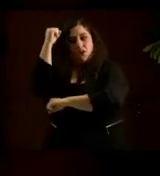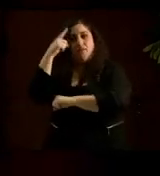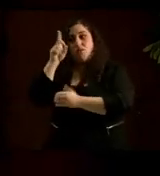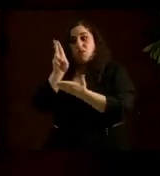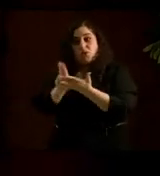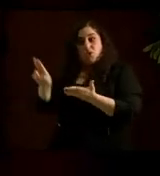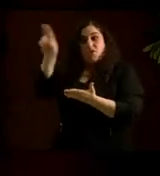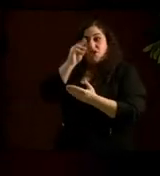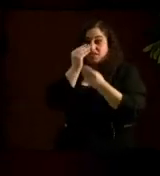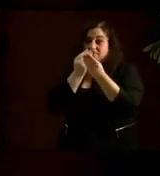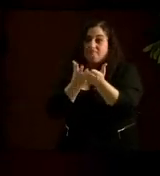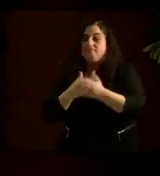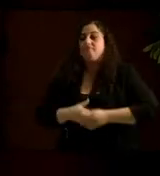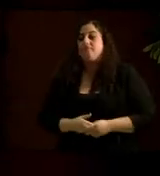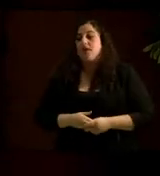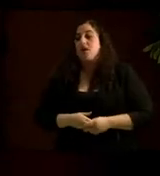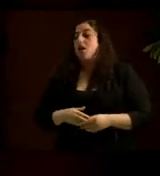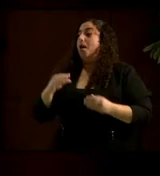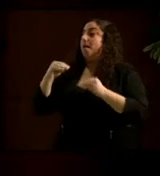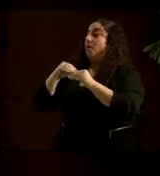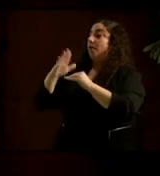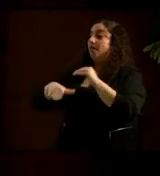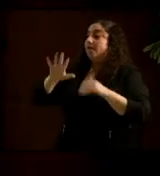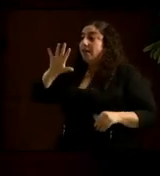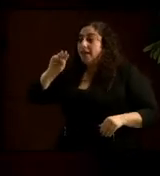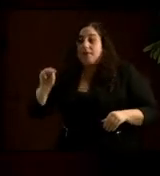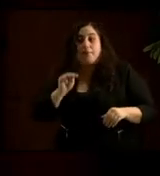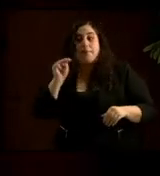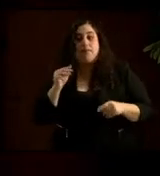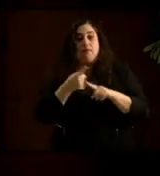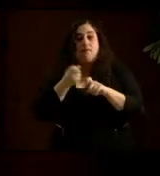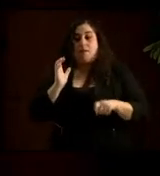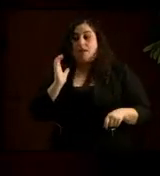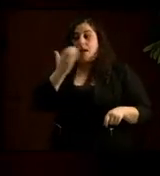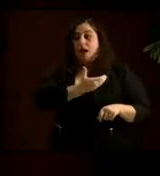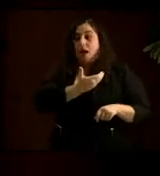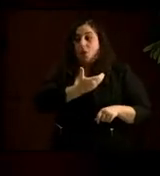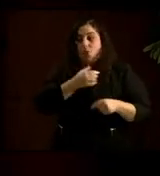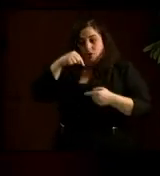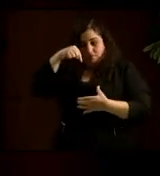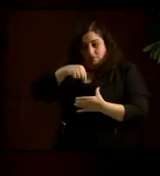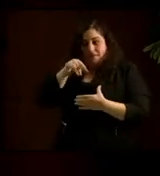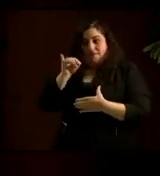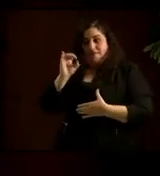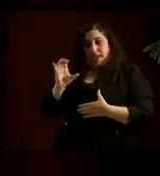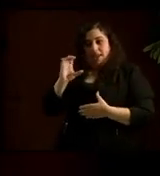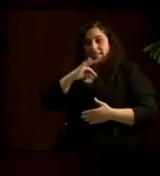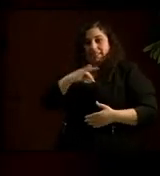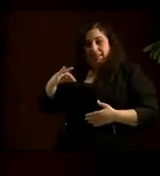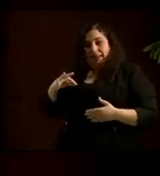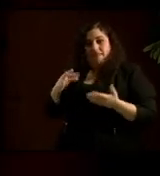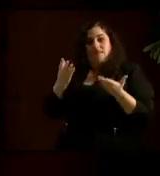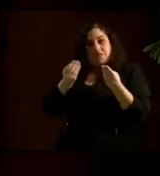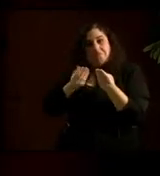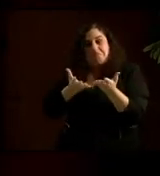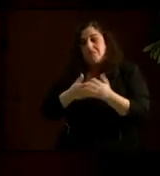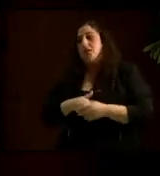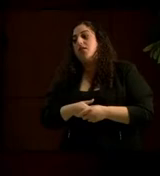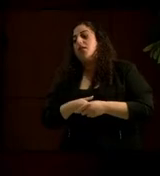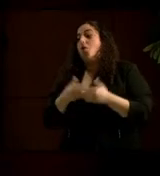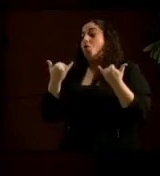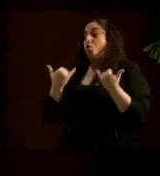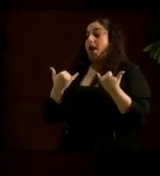than $5 million of this giving came from our own faculty and staff. Today, each one of us is